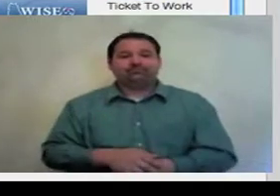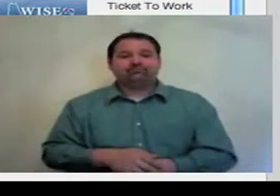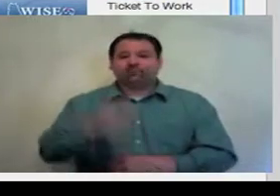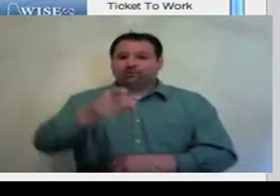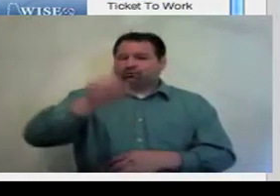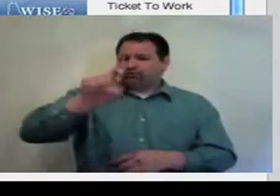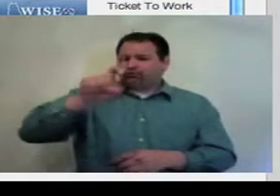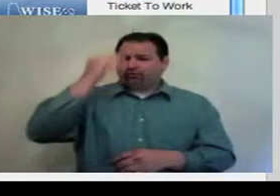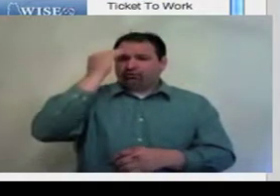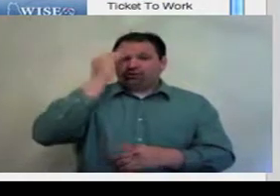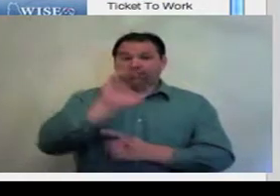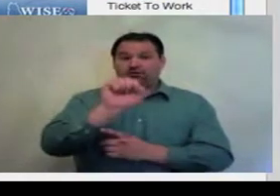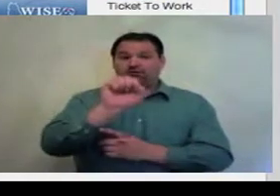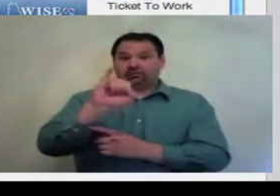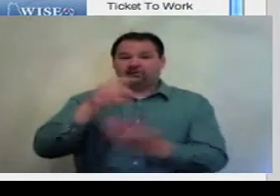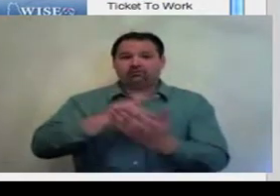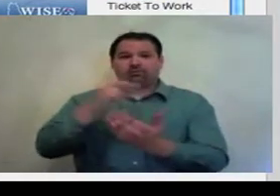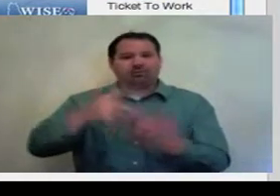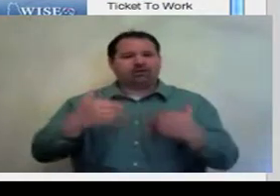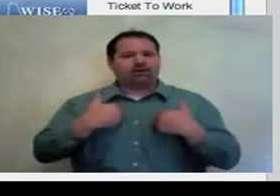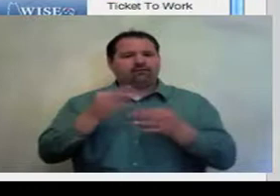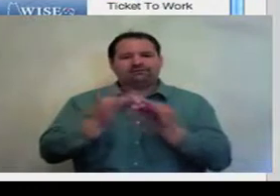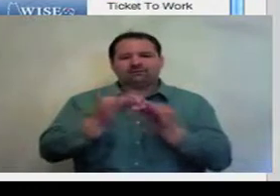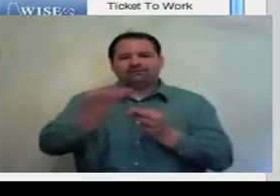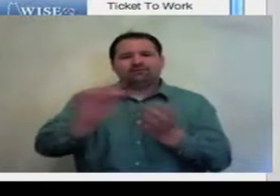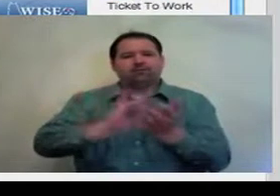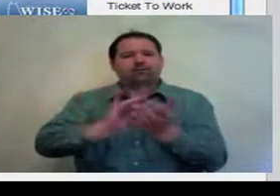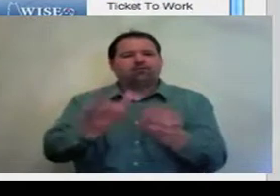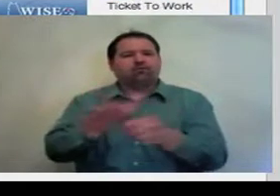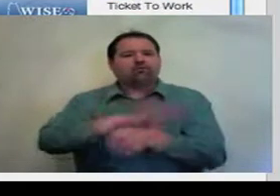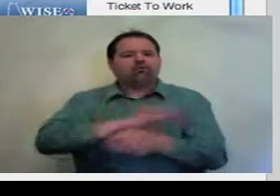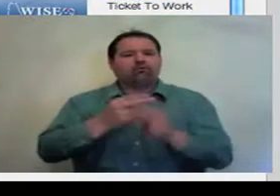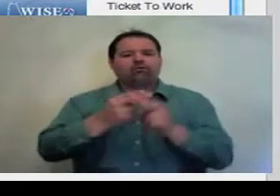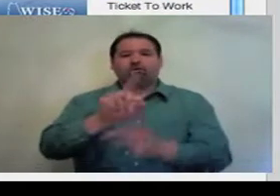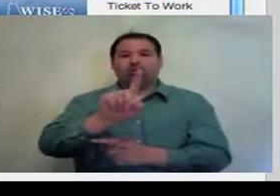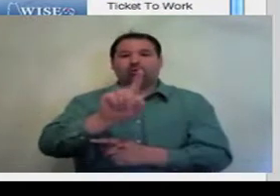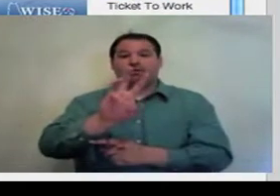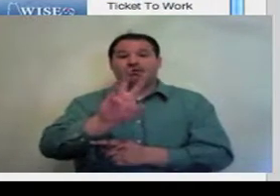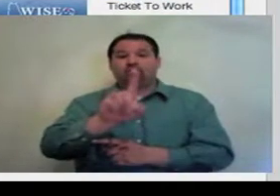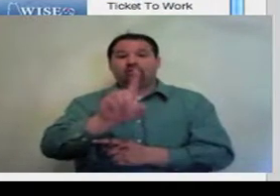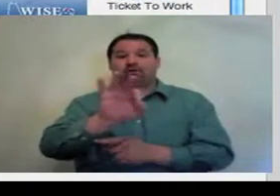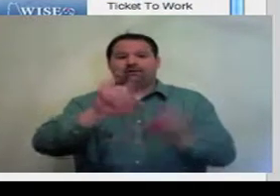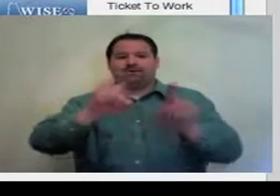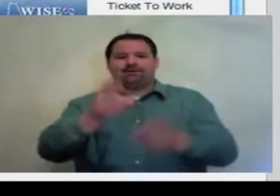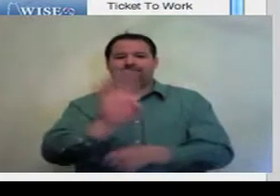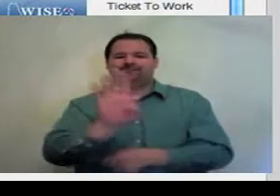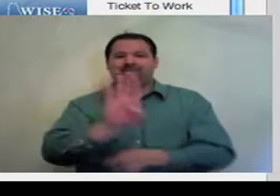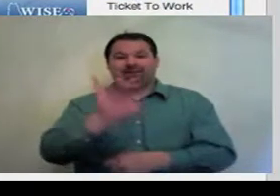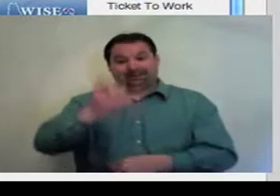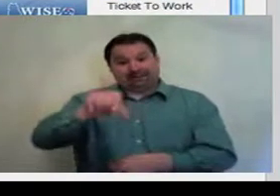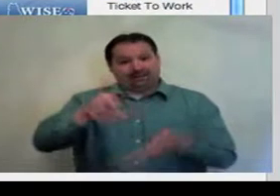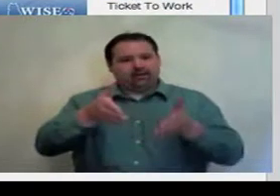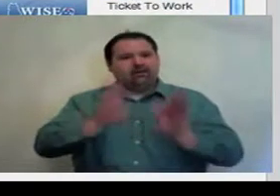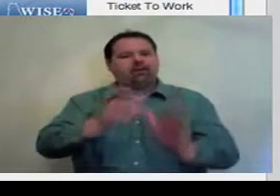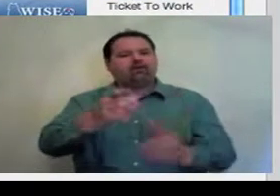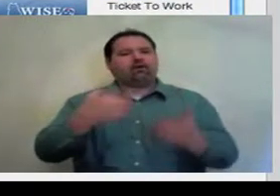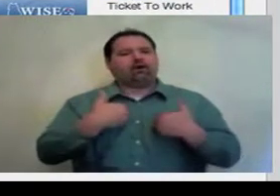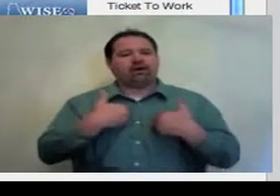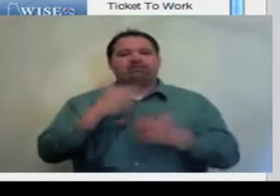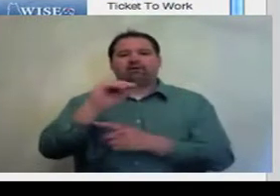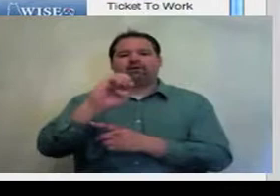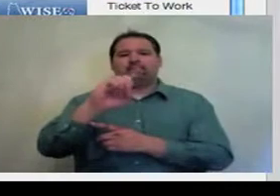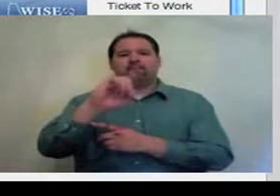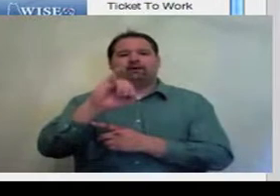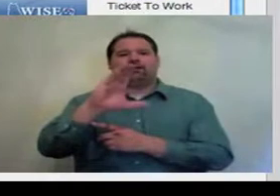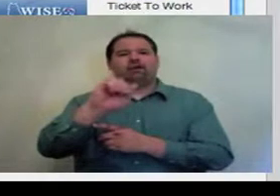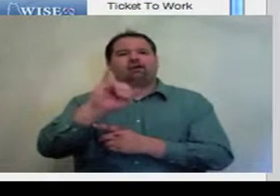with the SSI program, there is an extended Medicaid coverage. The work incentive is known as 1619B, and it